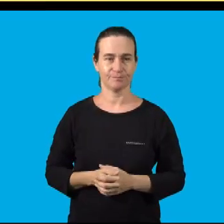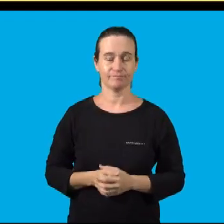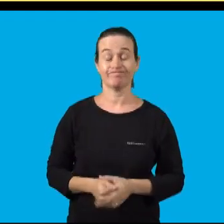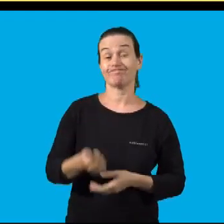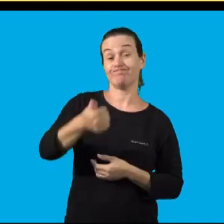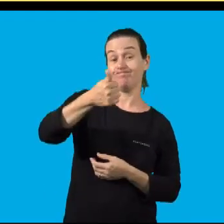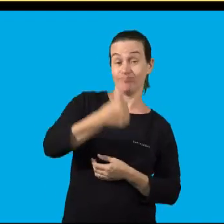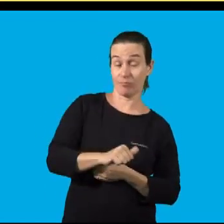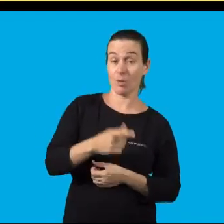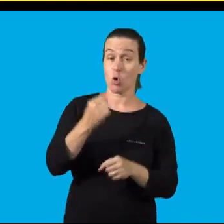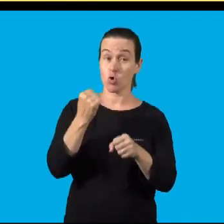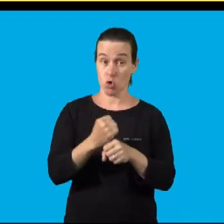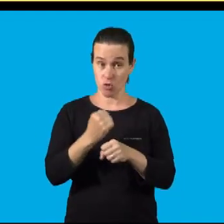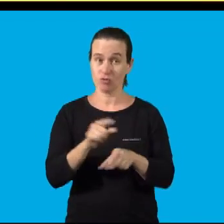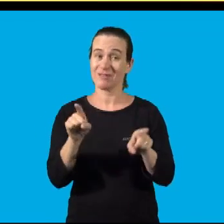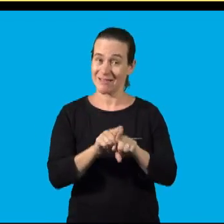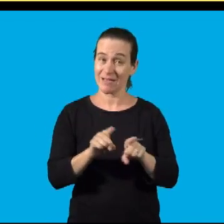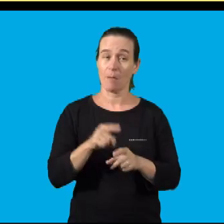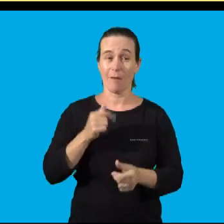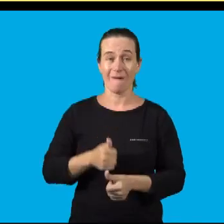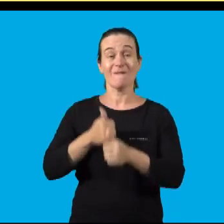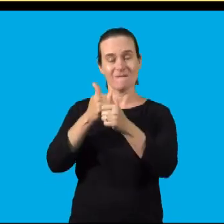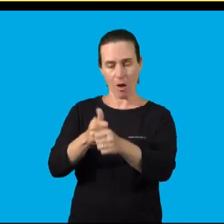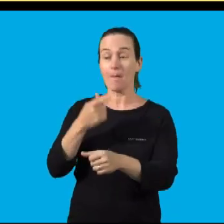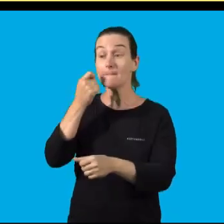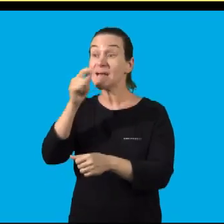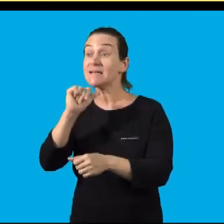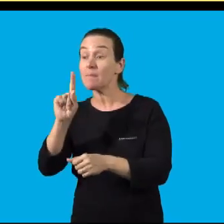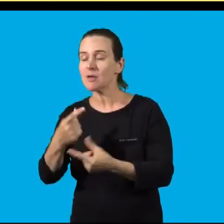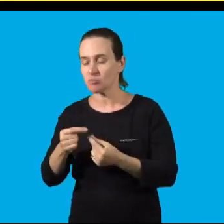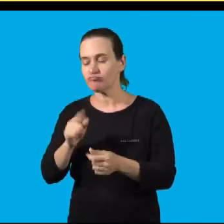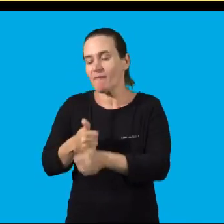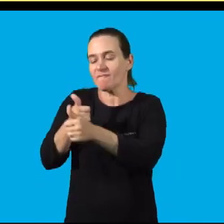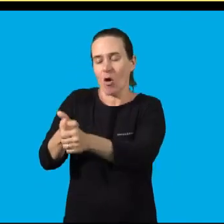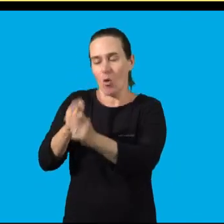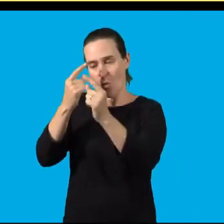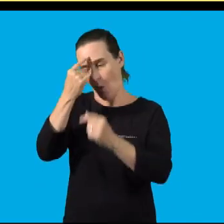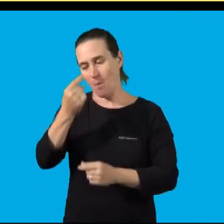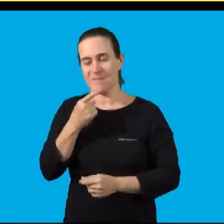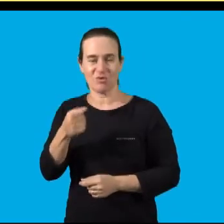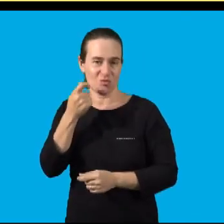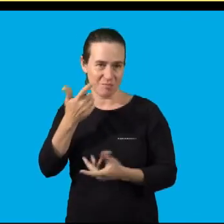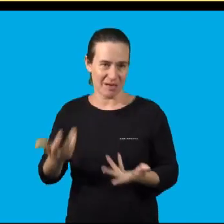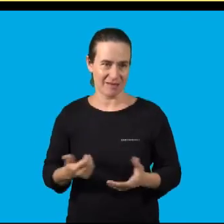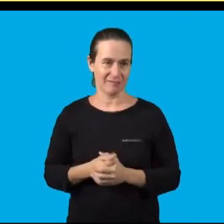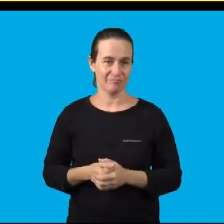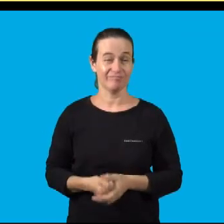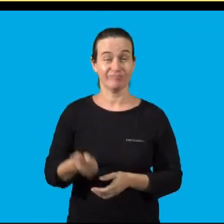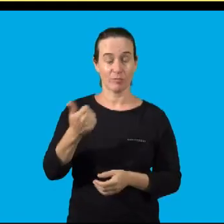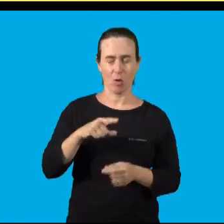her father. Gertrude, too, follows the dictates of men in her